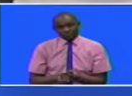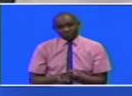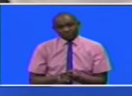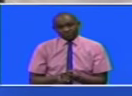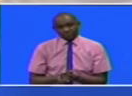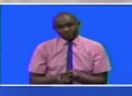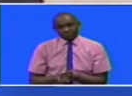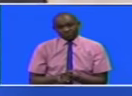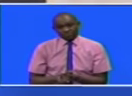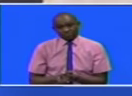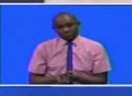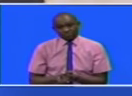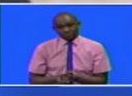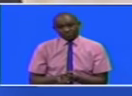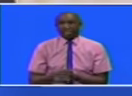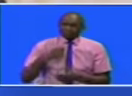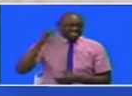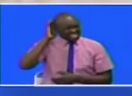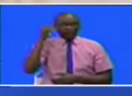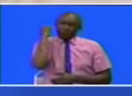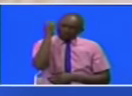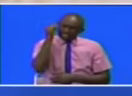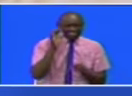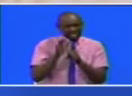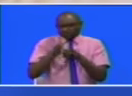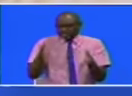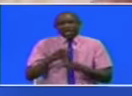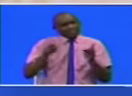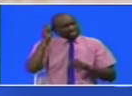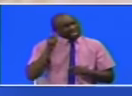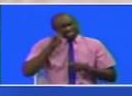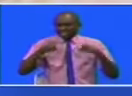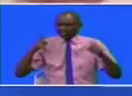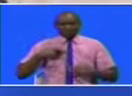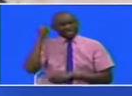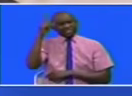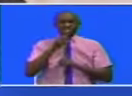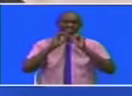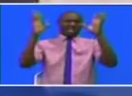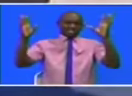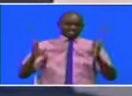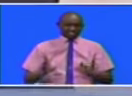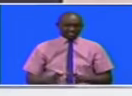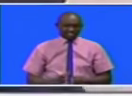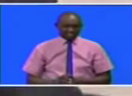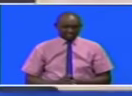mwagamasa. Kuna siasa mingi imepigwa hapa, lakini imepigwa na kikale, so sielewi vizuri